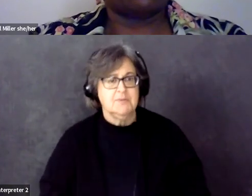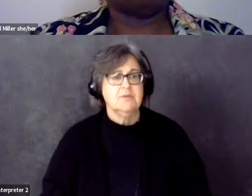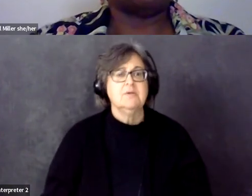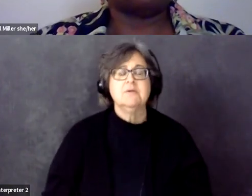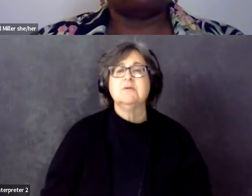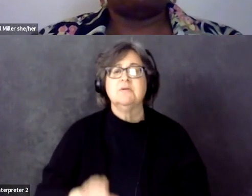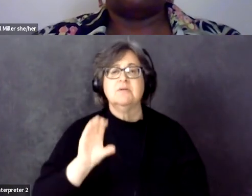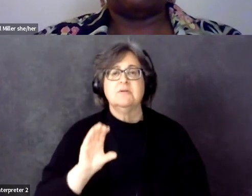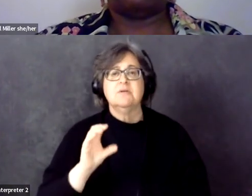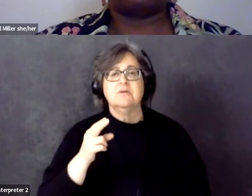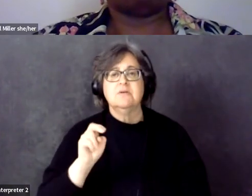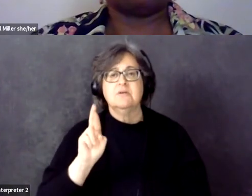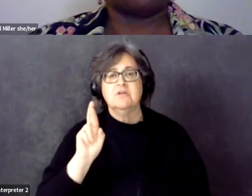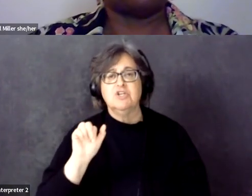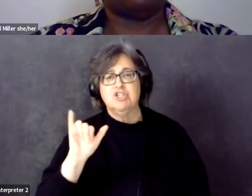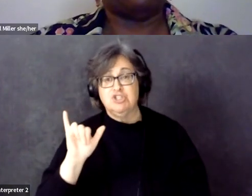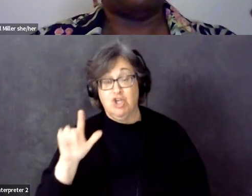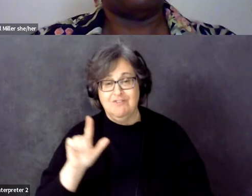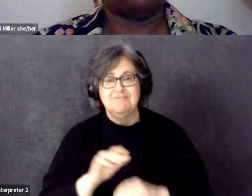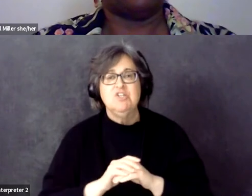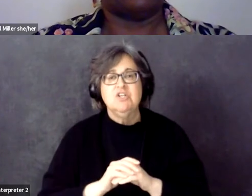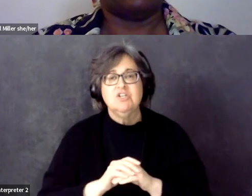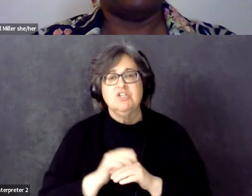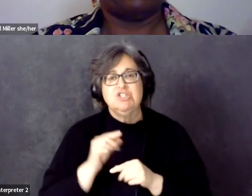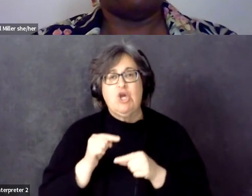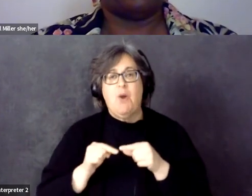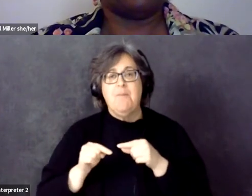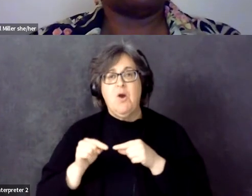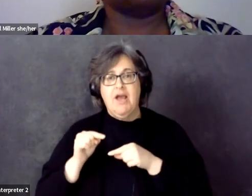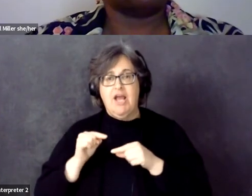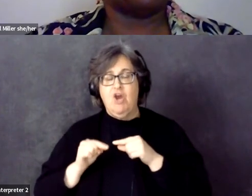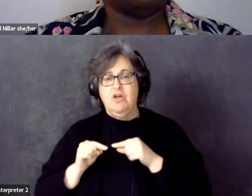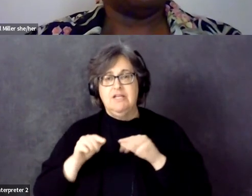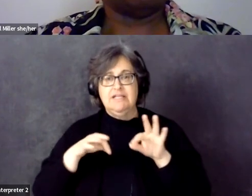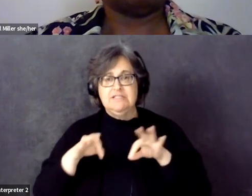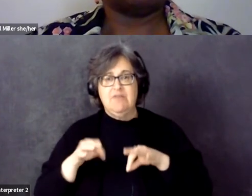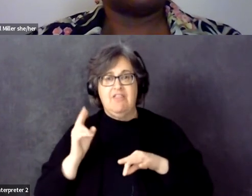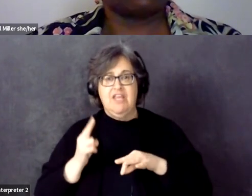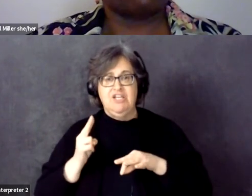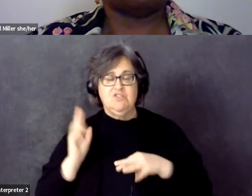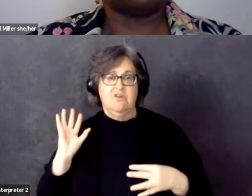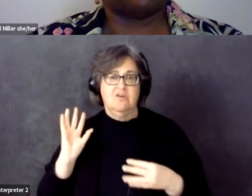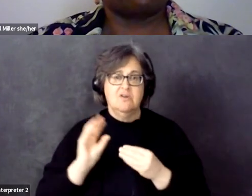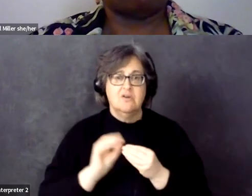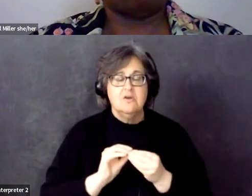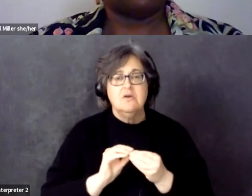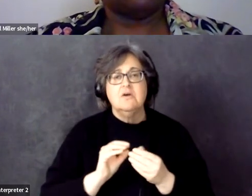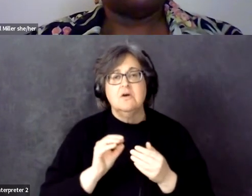Well, to go back a little bit in the history of